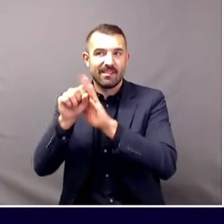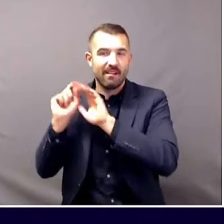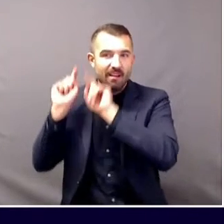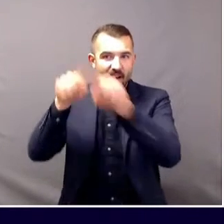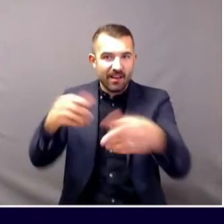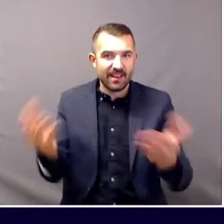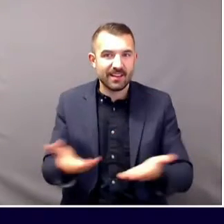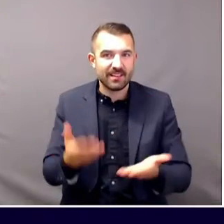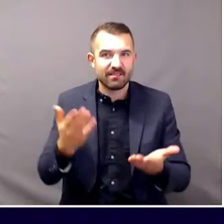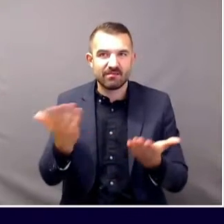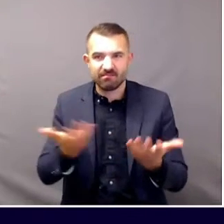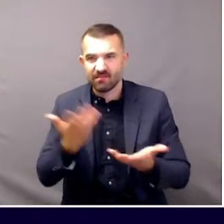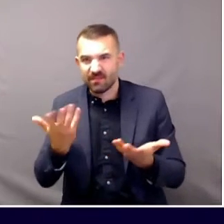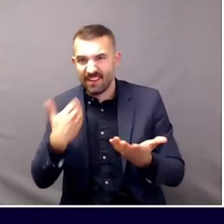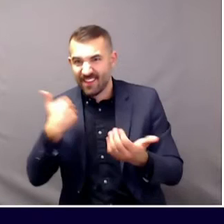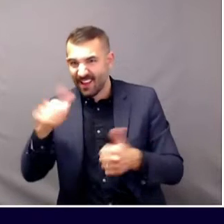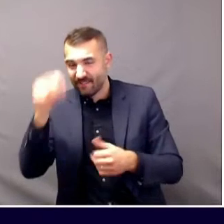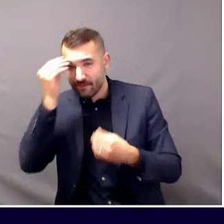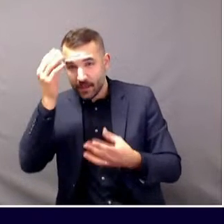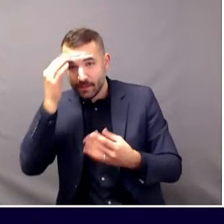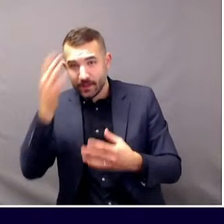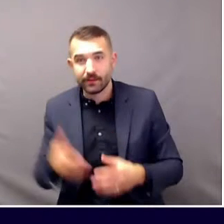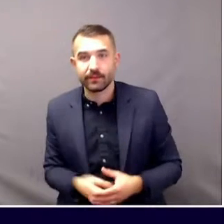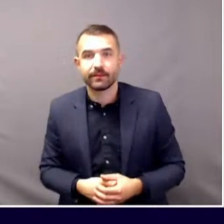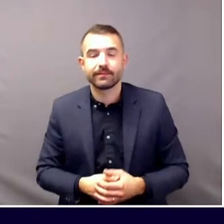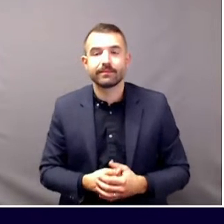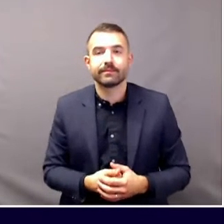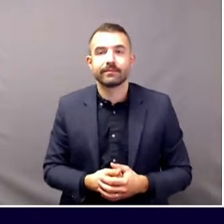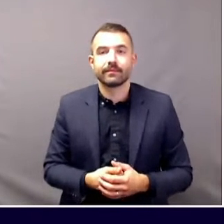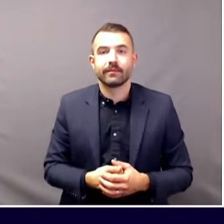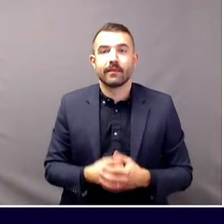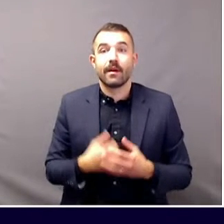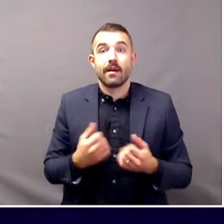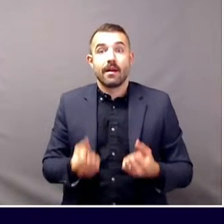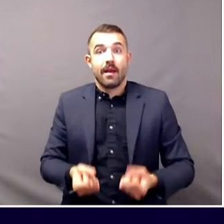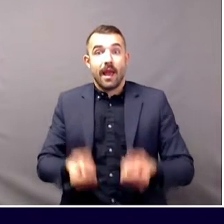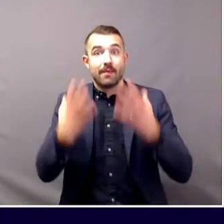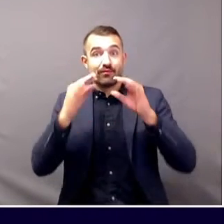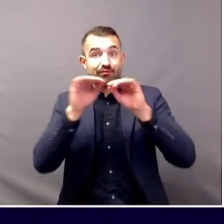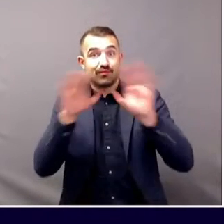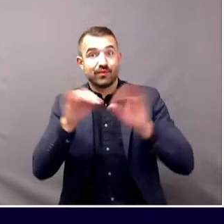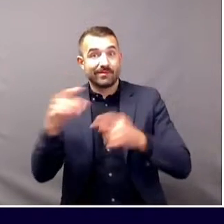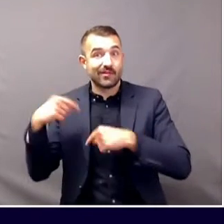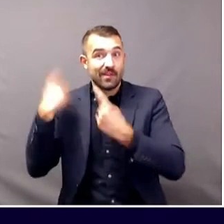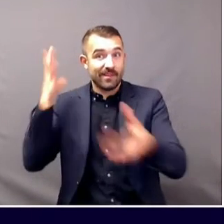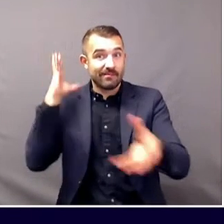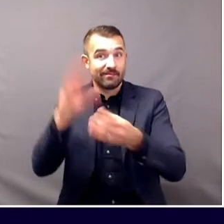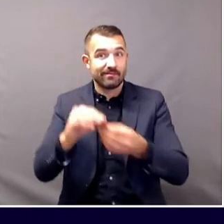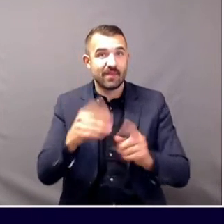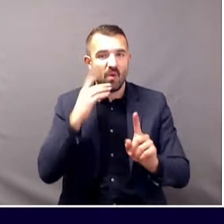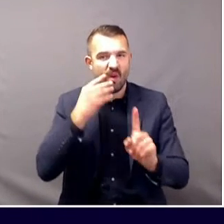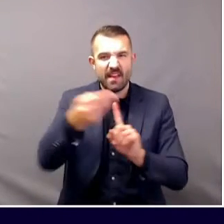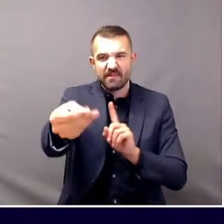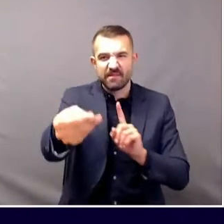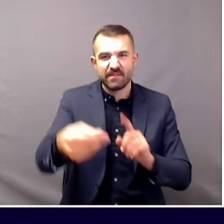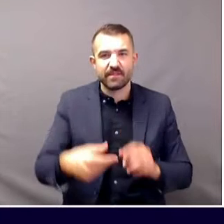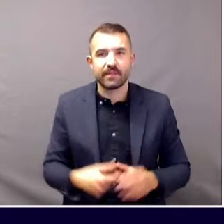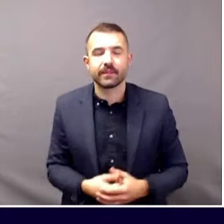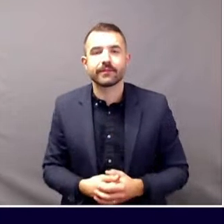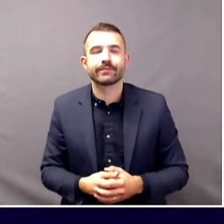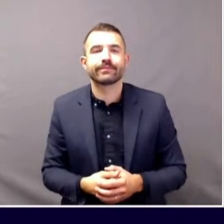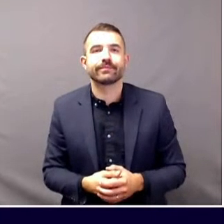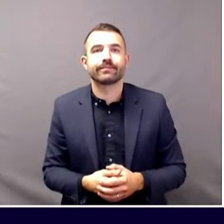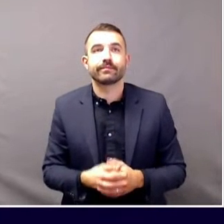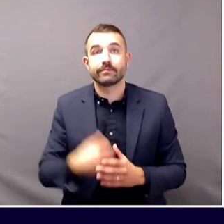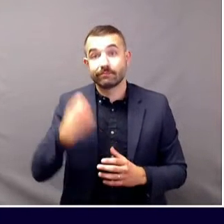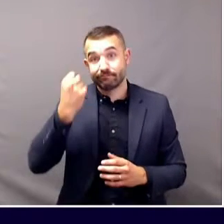growing as the virus has spread and has seeded itself in the community. That level of community seeding is now generating